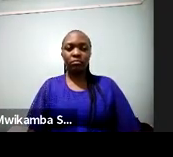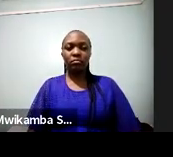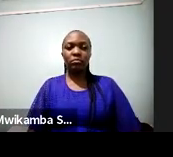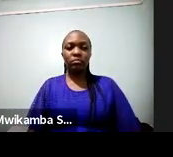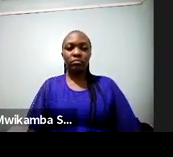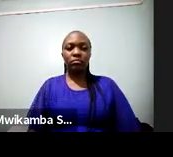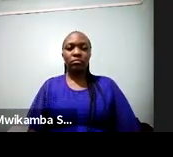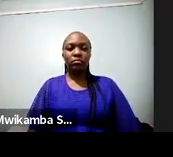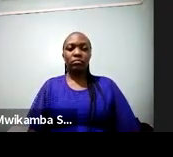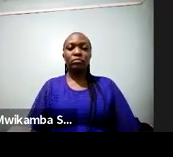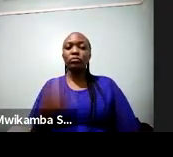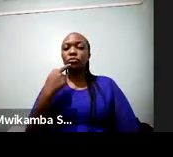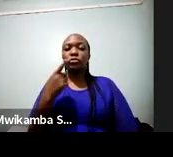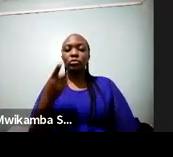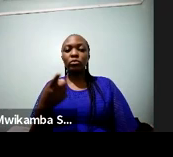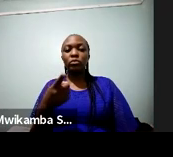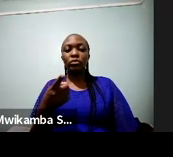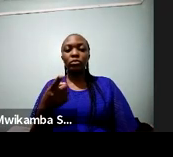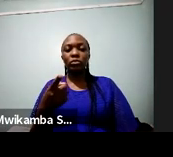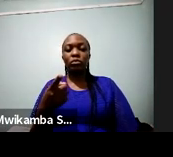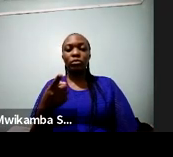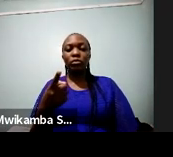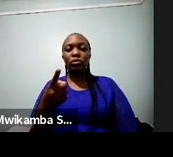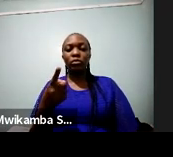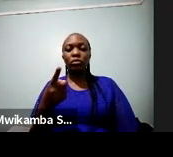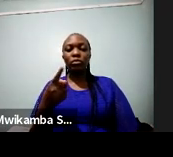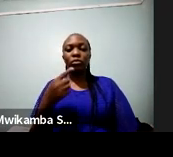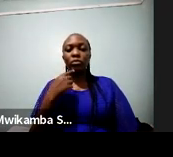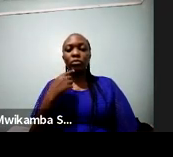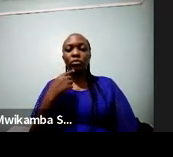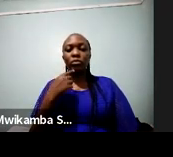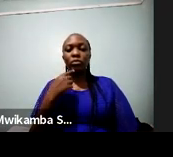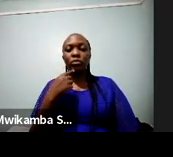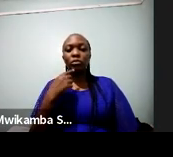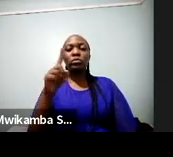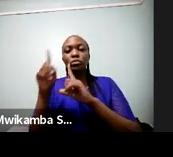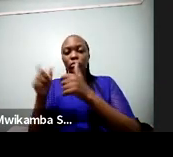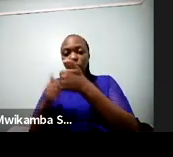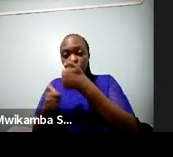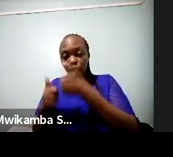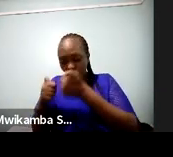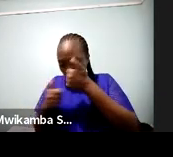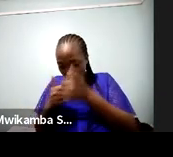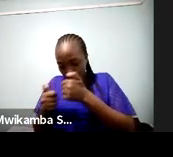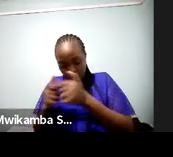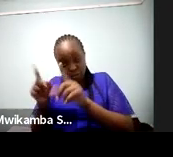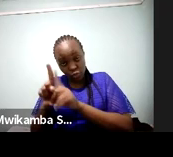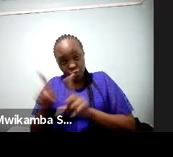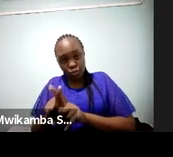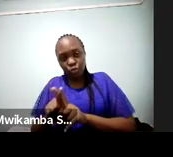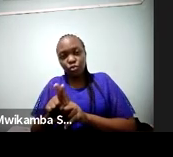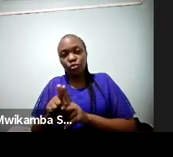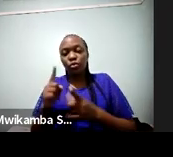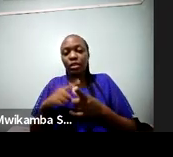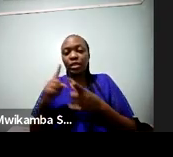chat. George will respond to it because I believe he's also seeing it in chat. He's seeing the chats. Any other person with a